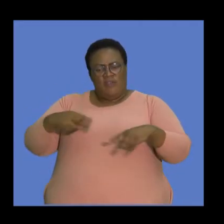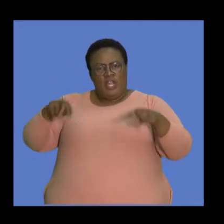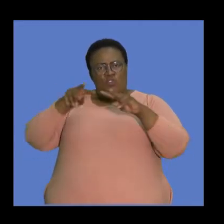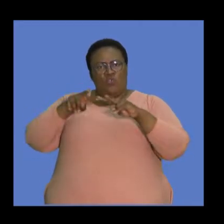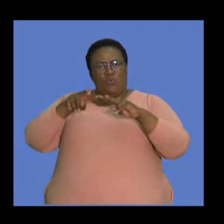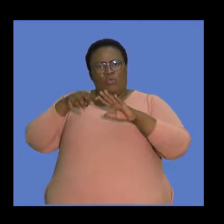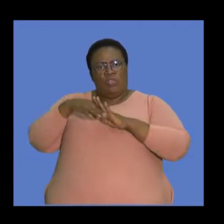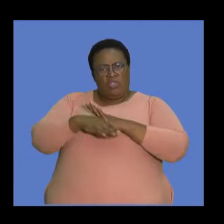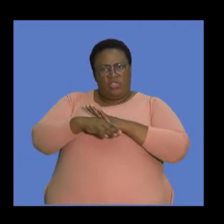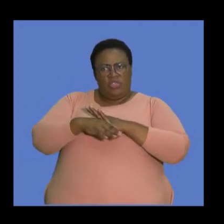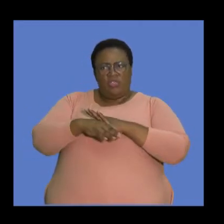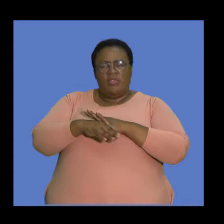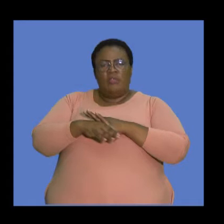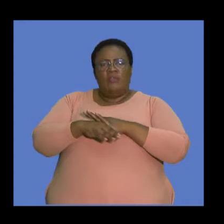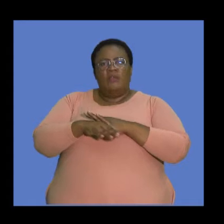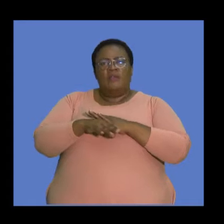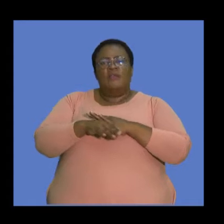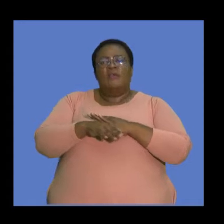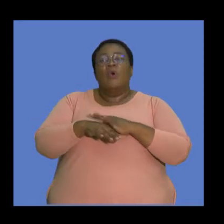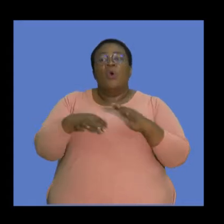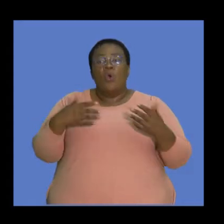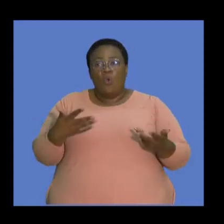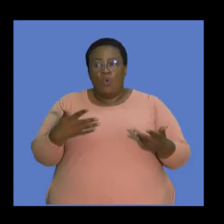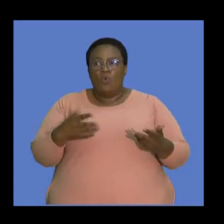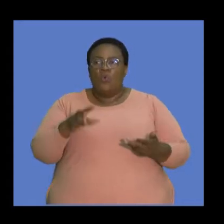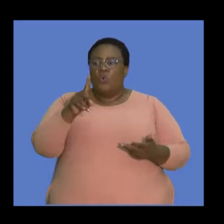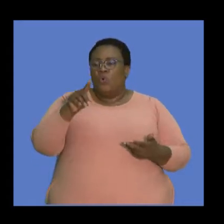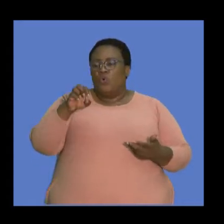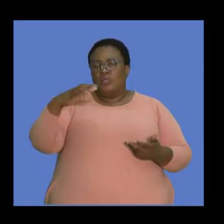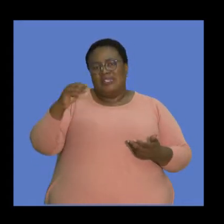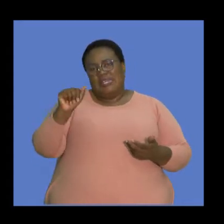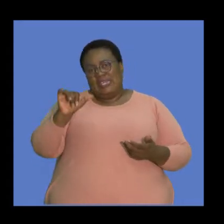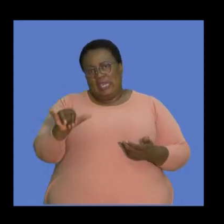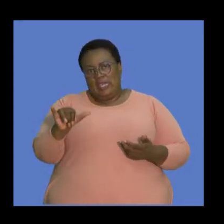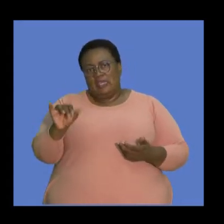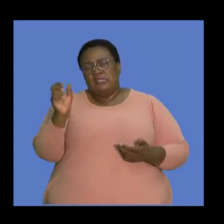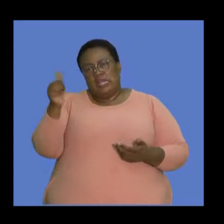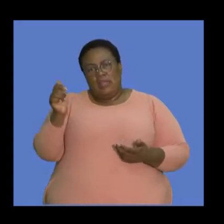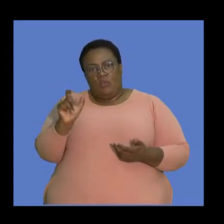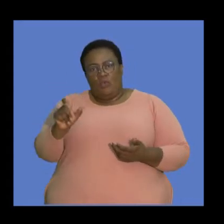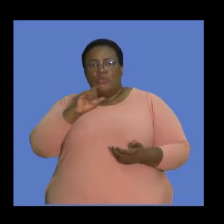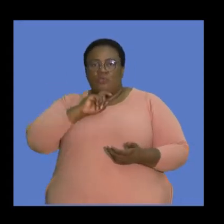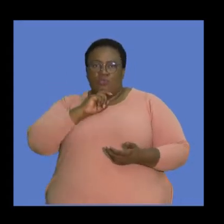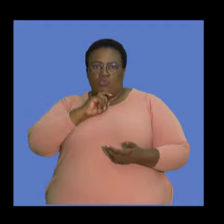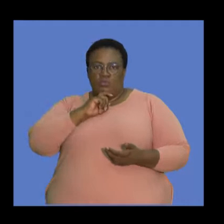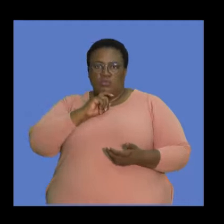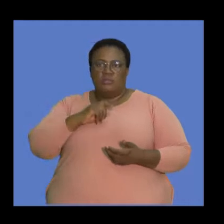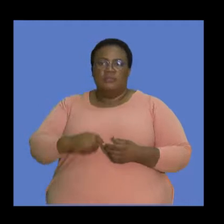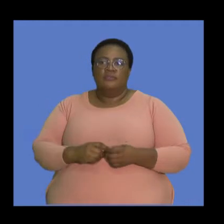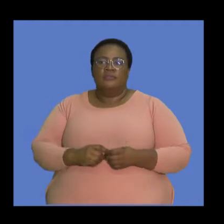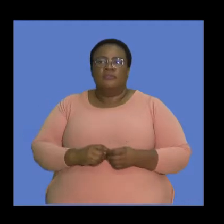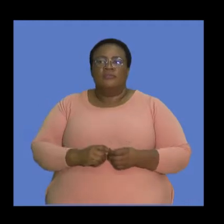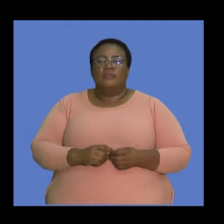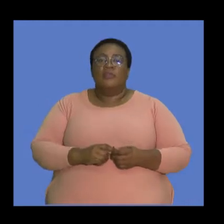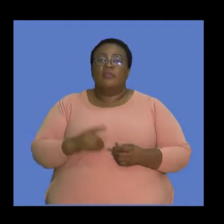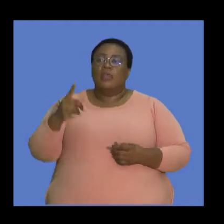call the loss of value depreciation, or decay, because that's one of the other terms that we normally use.